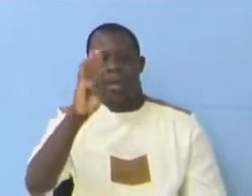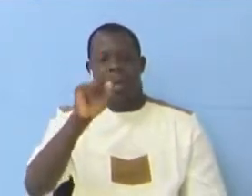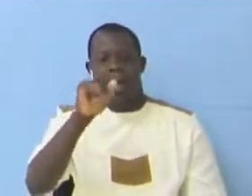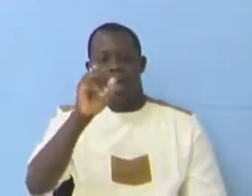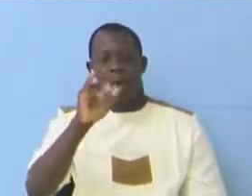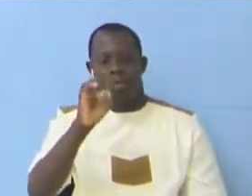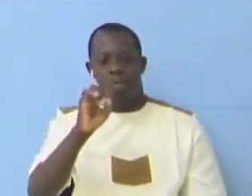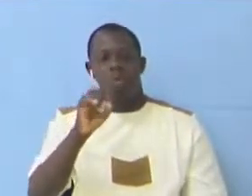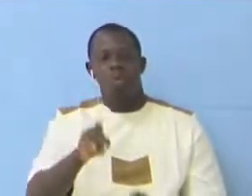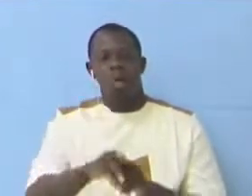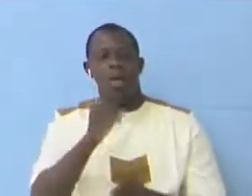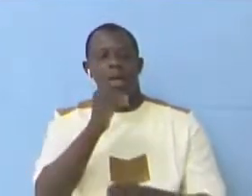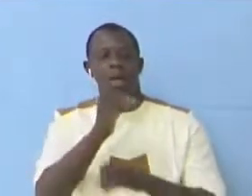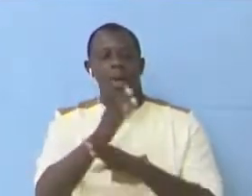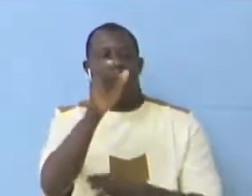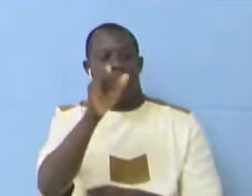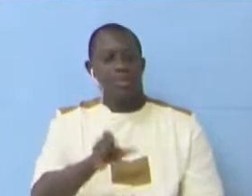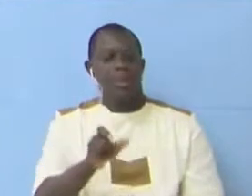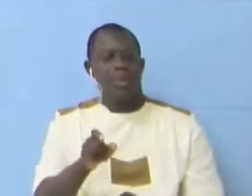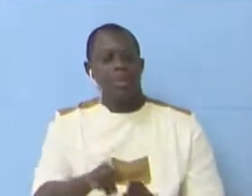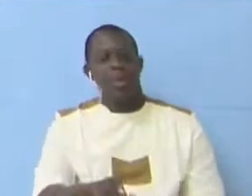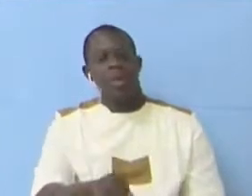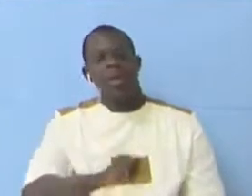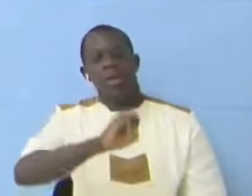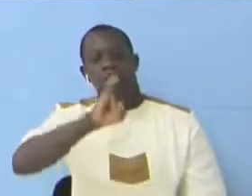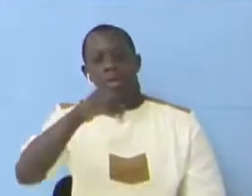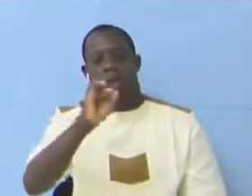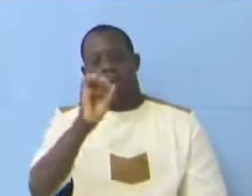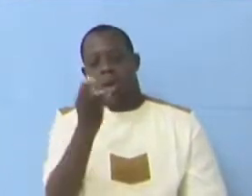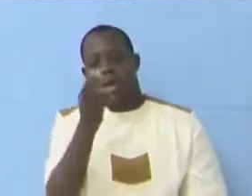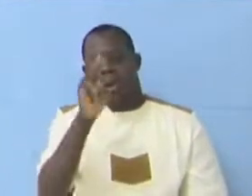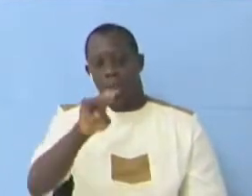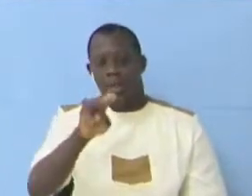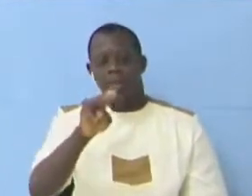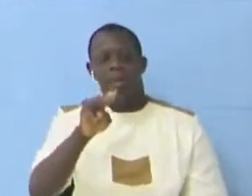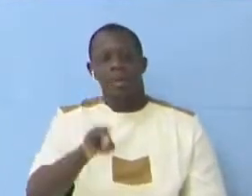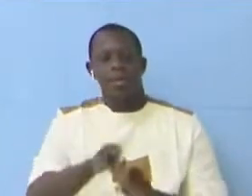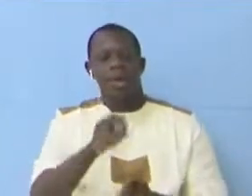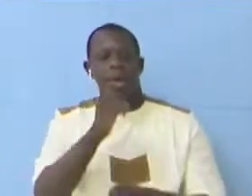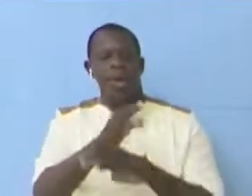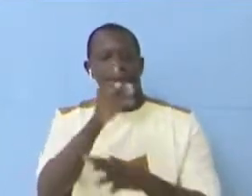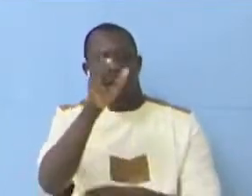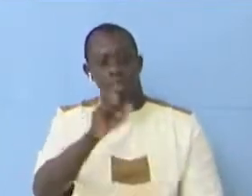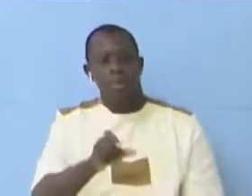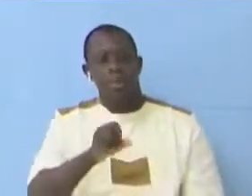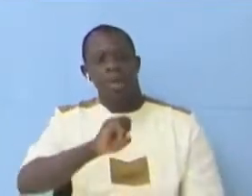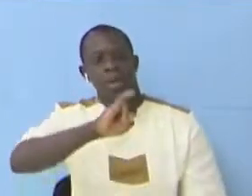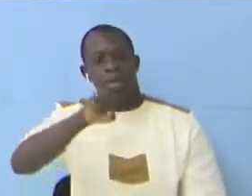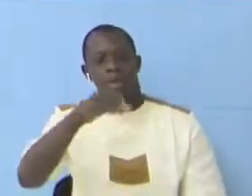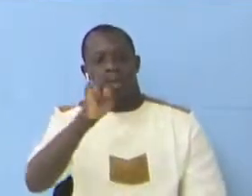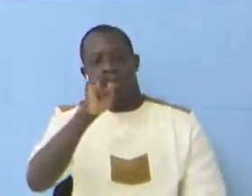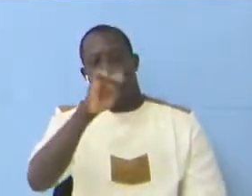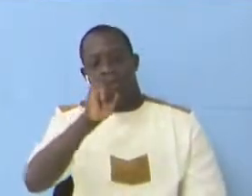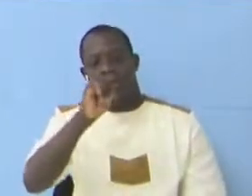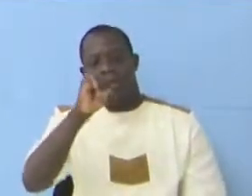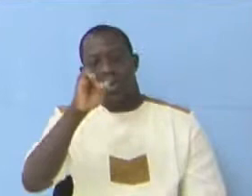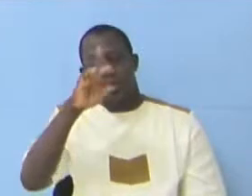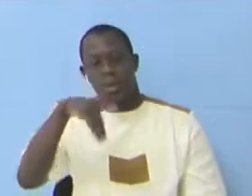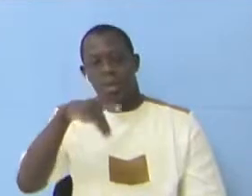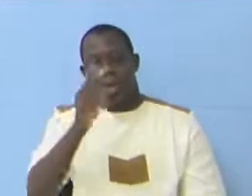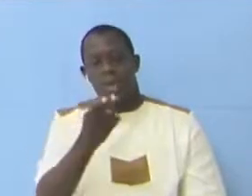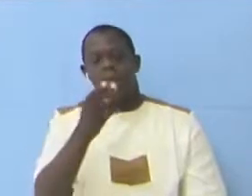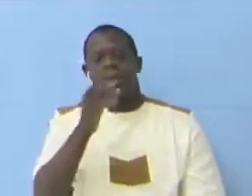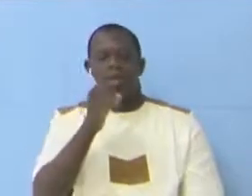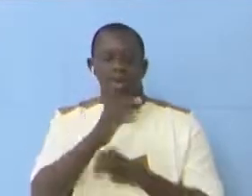Johnson Ajiere, Ghanaian. Joseph Mensa, Ghanaian. Juju